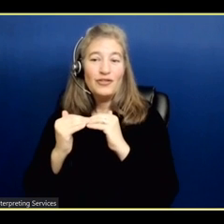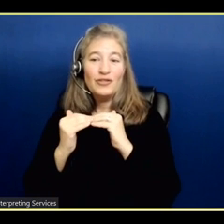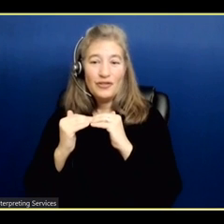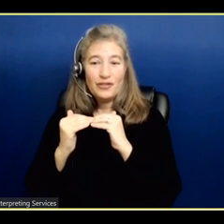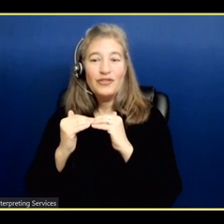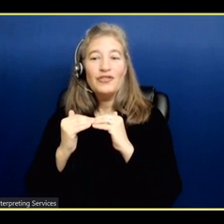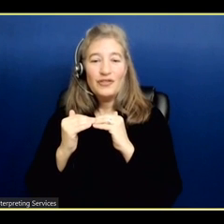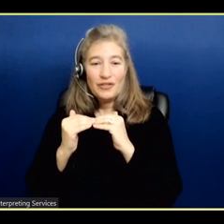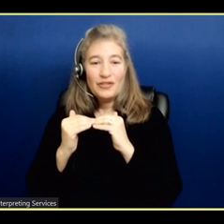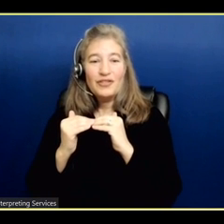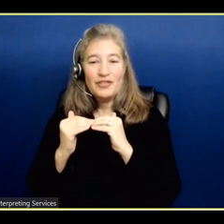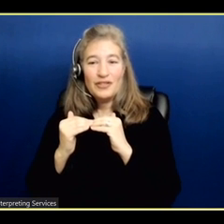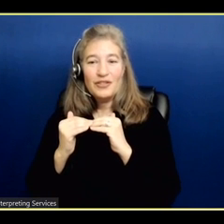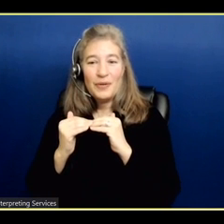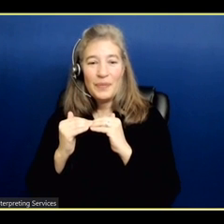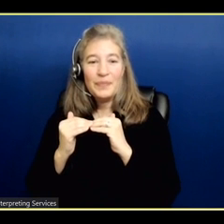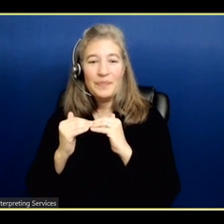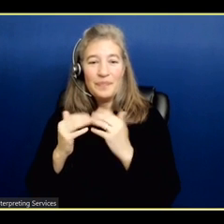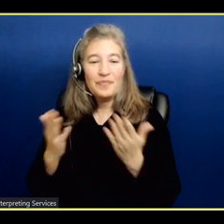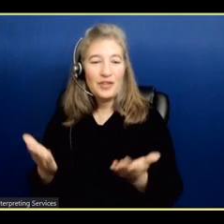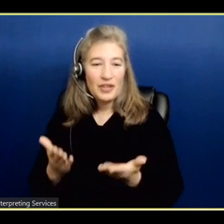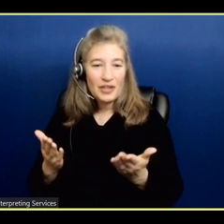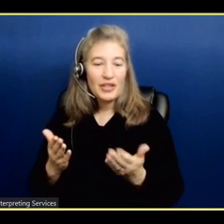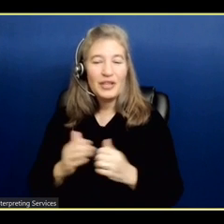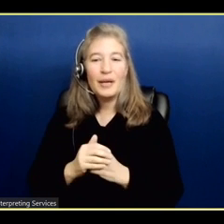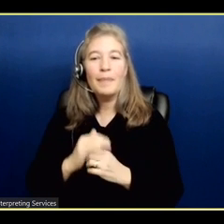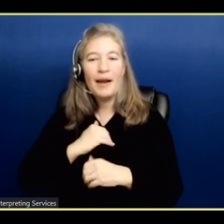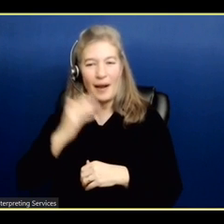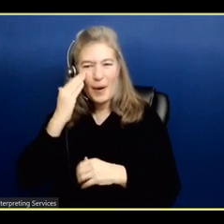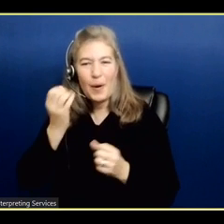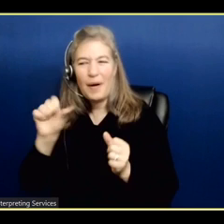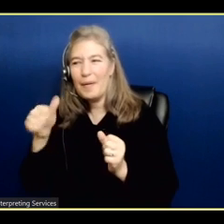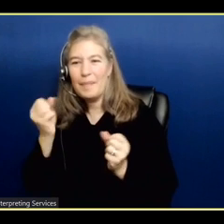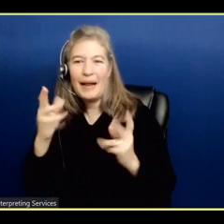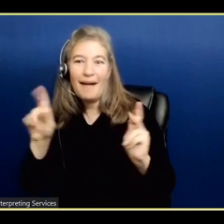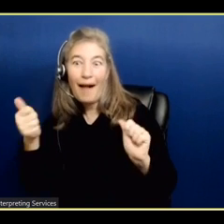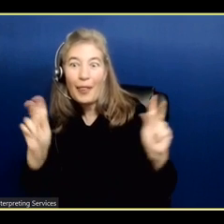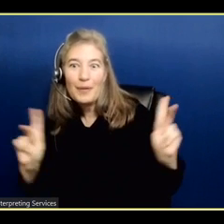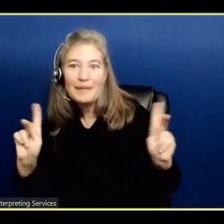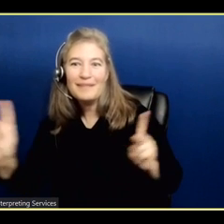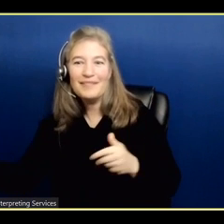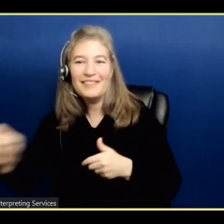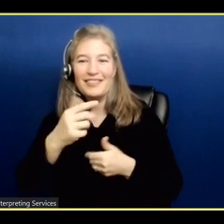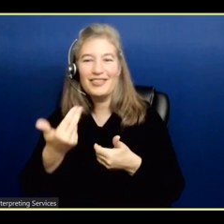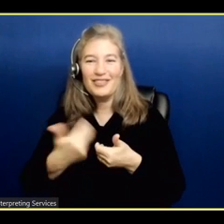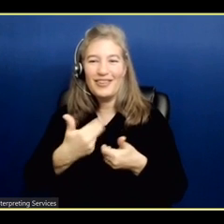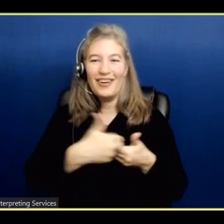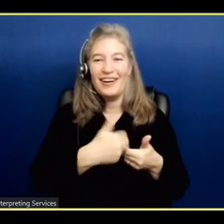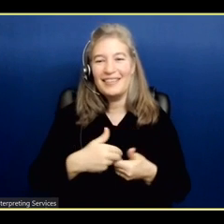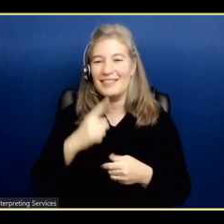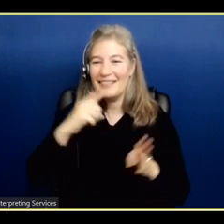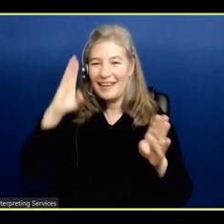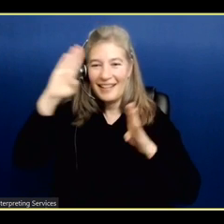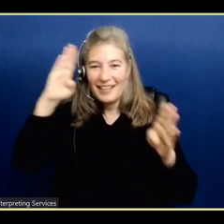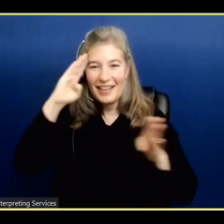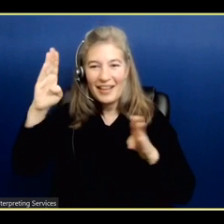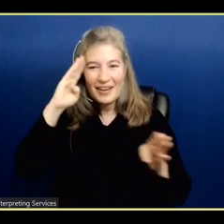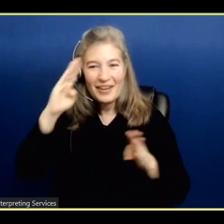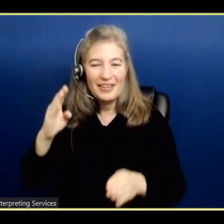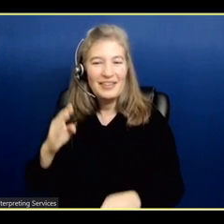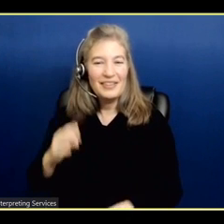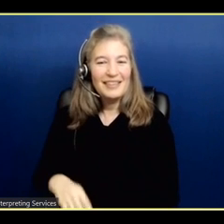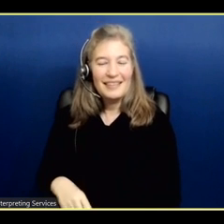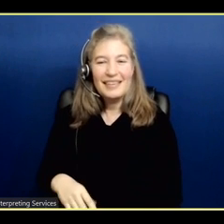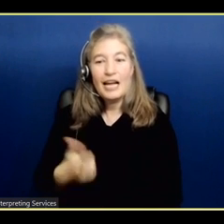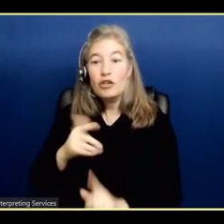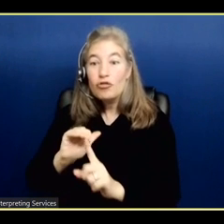this call, but I also am aware that a lot of grantees are on the call. So I send greetings from our staff, and just